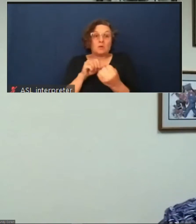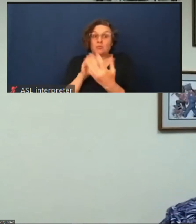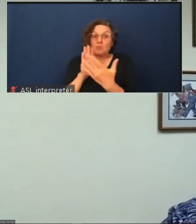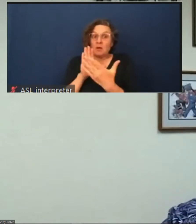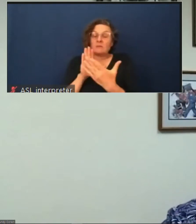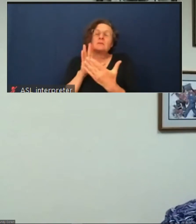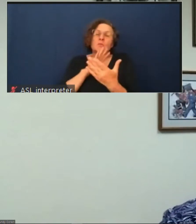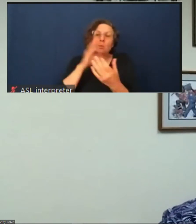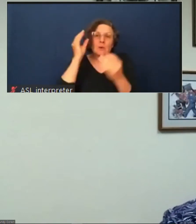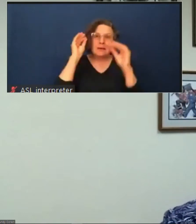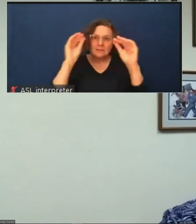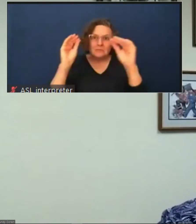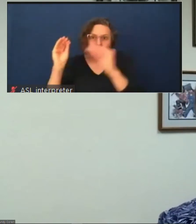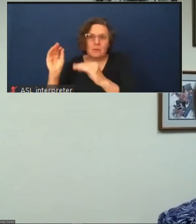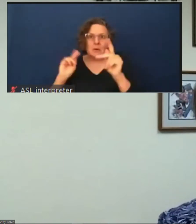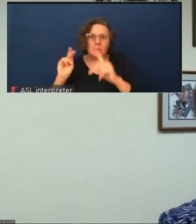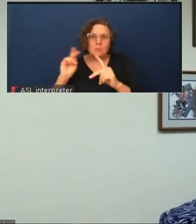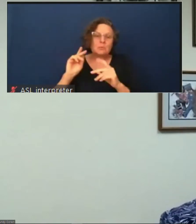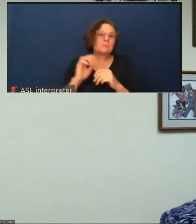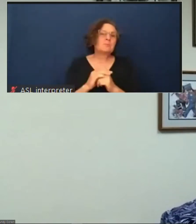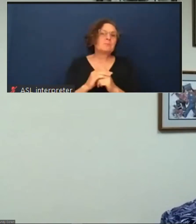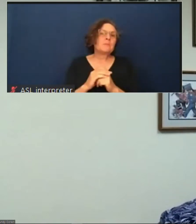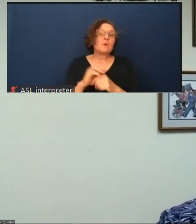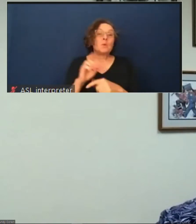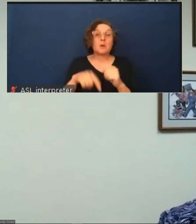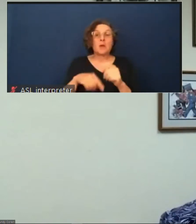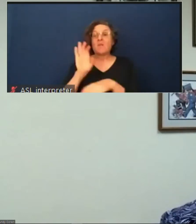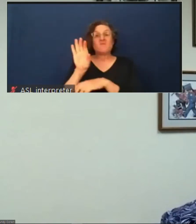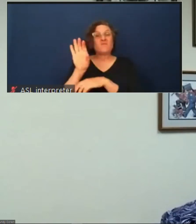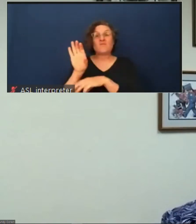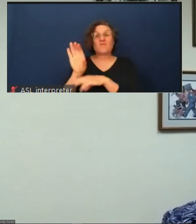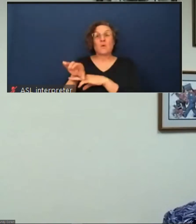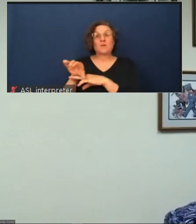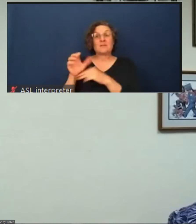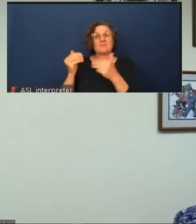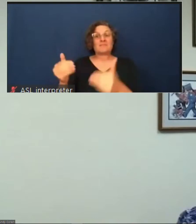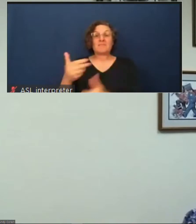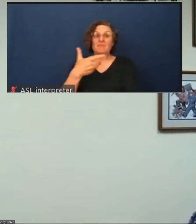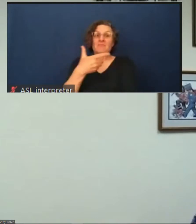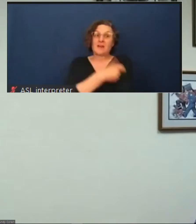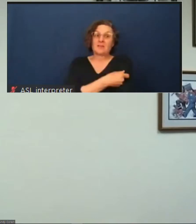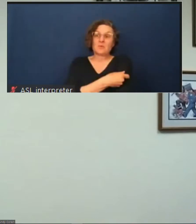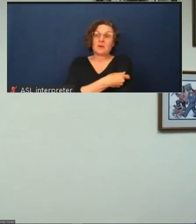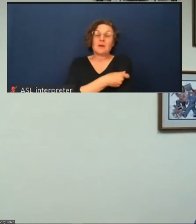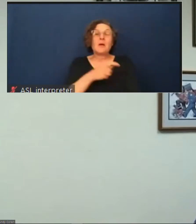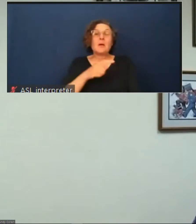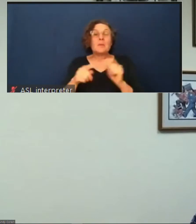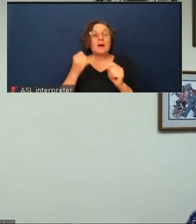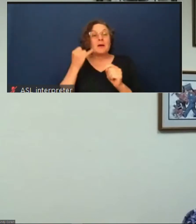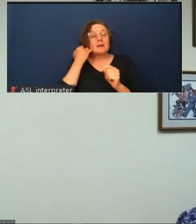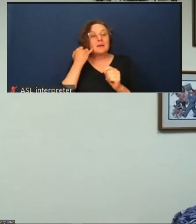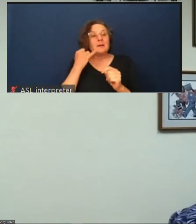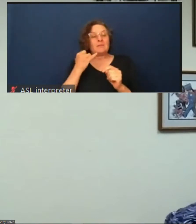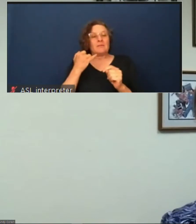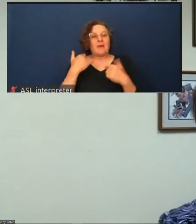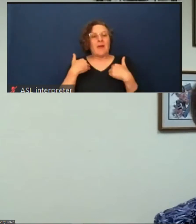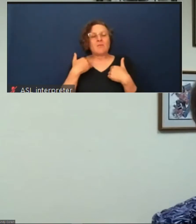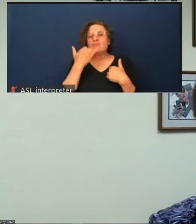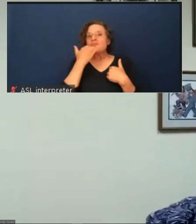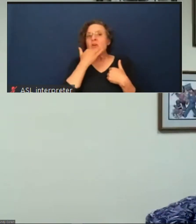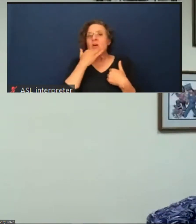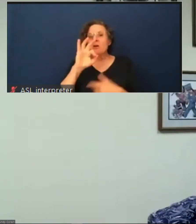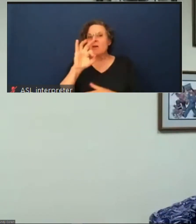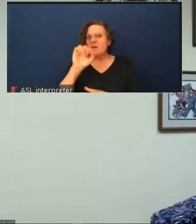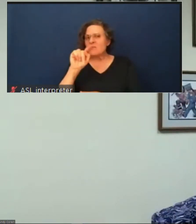force people to get vaccinations, but I think if they're being misled by disinformation, then